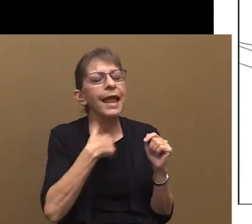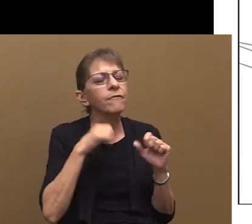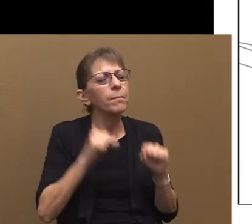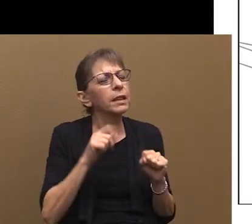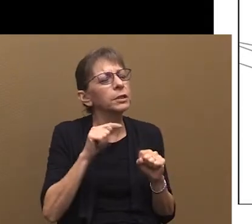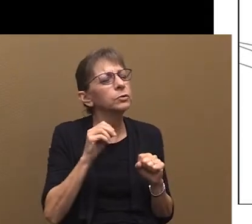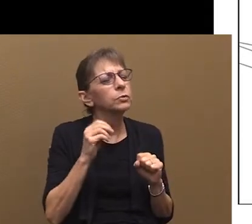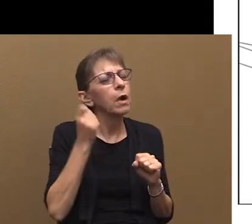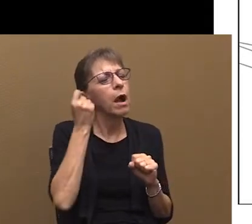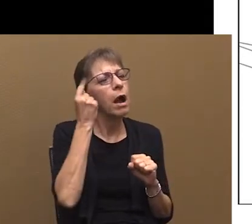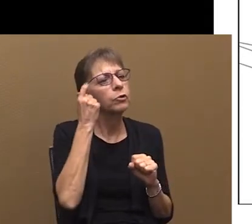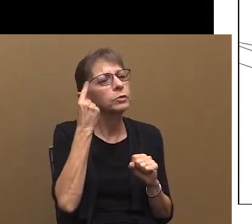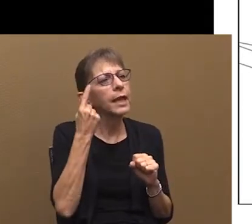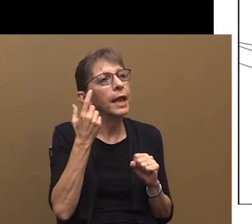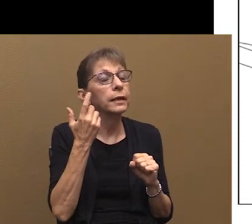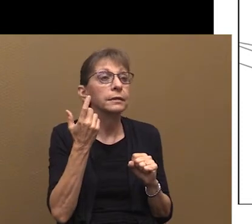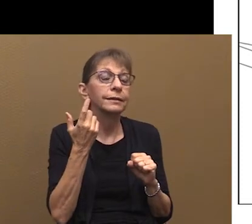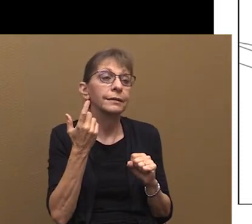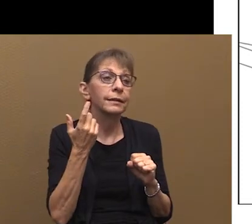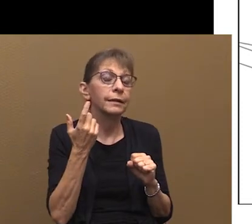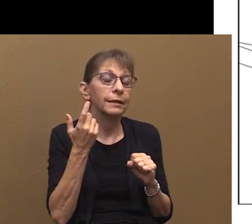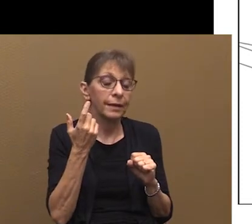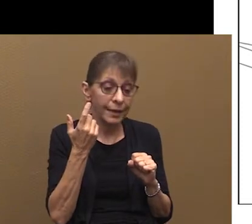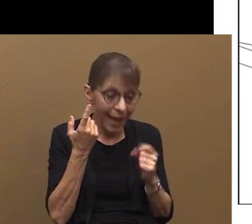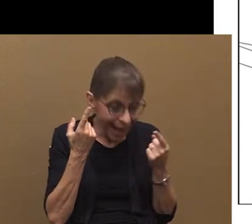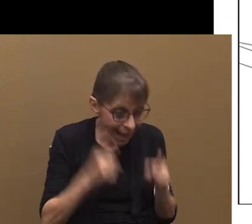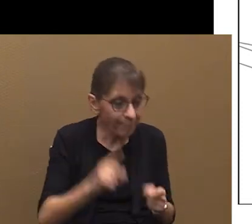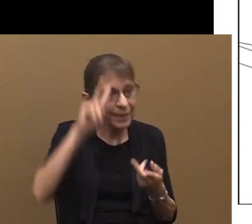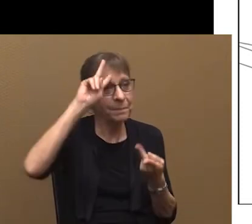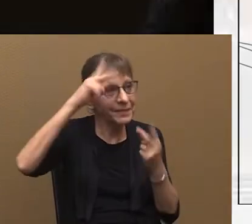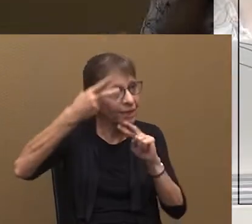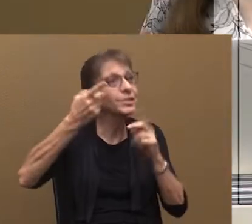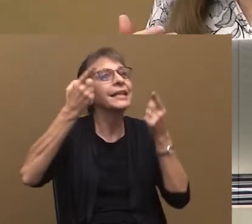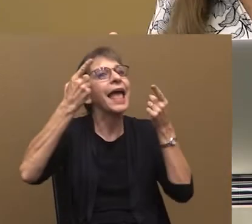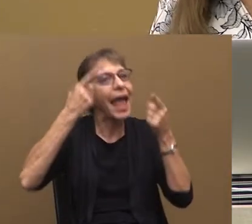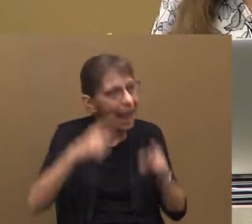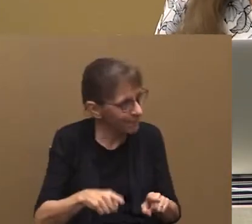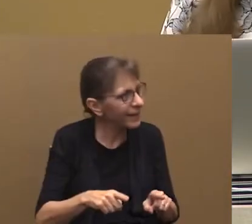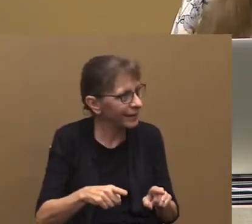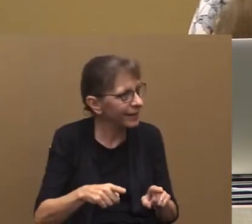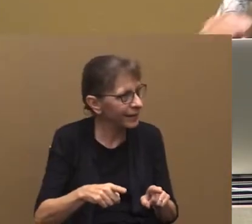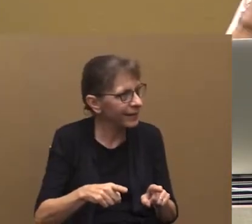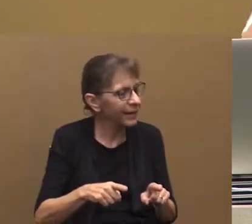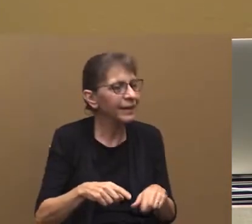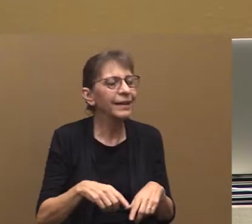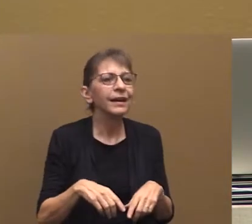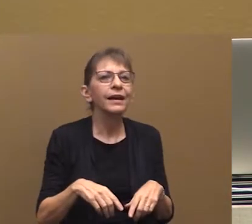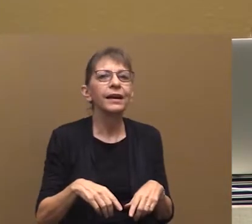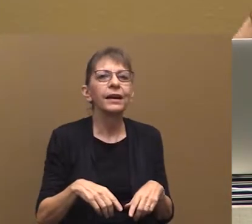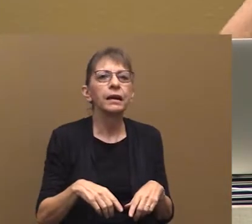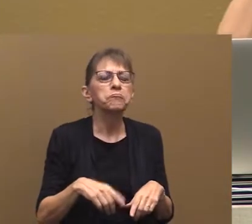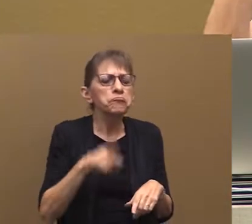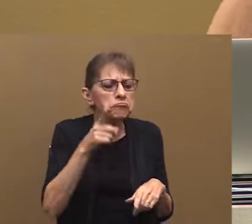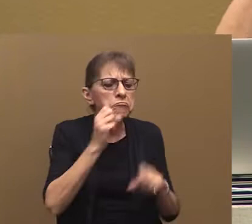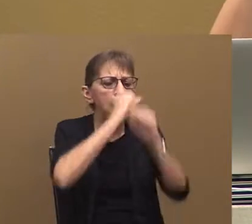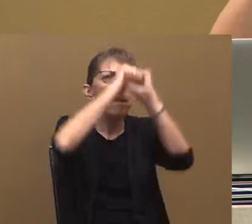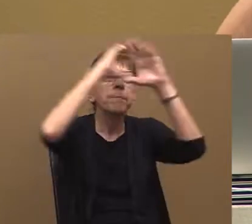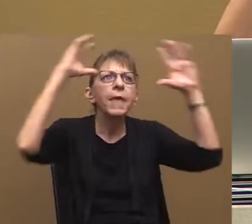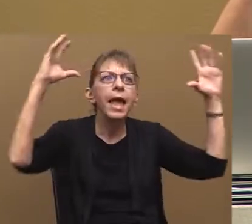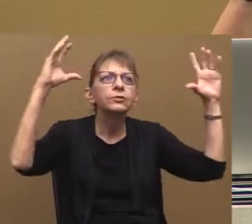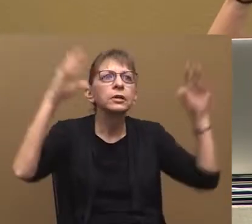to understand that there could just be misunderstandings. Like if you think about,